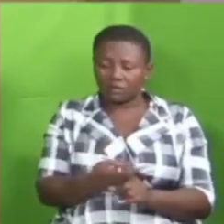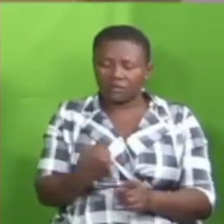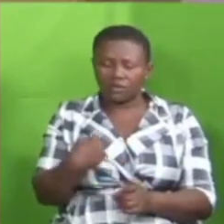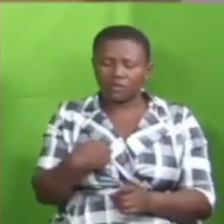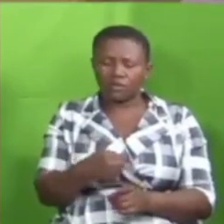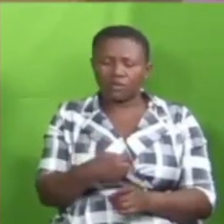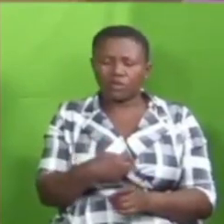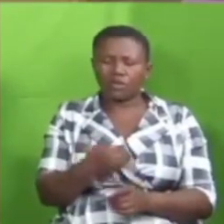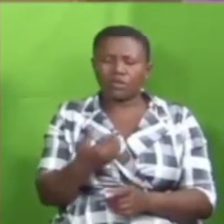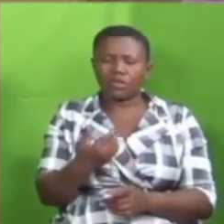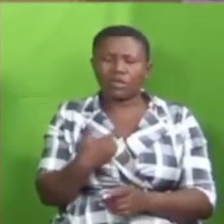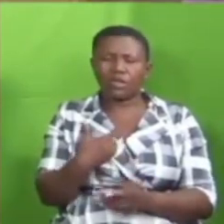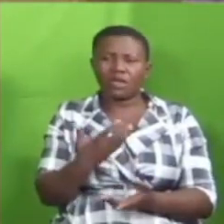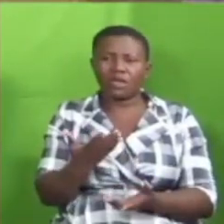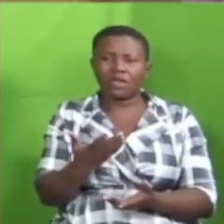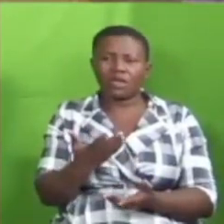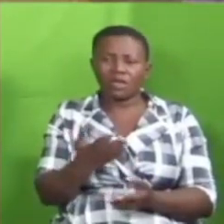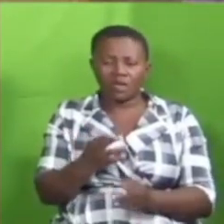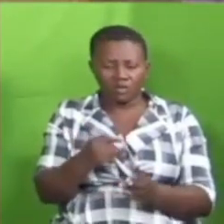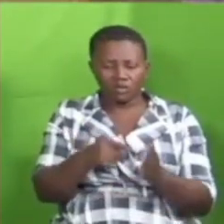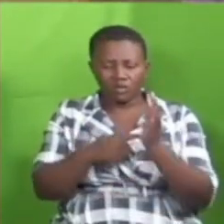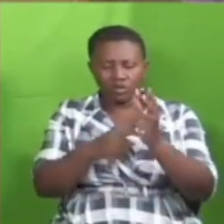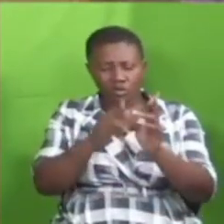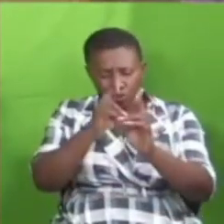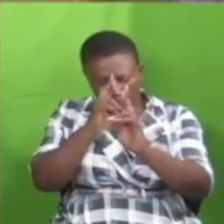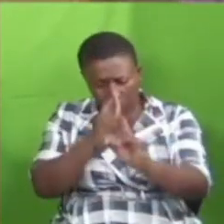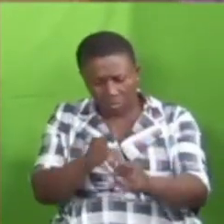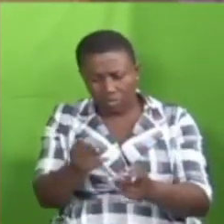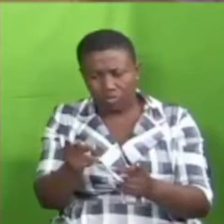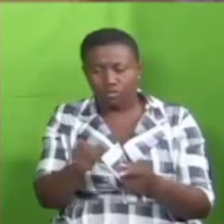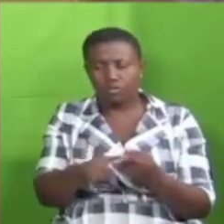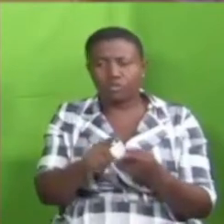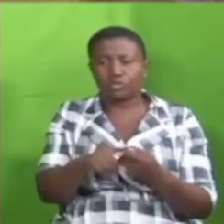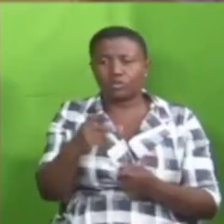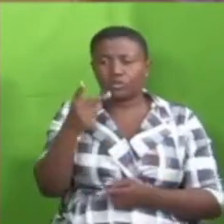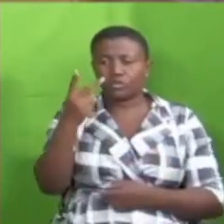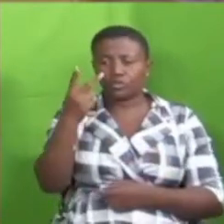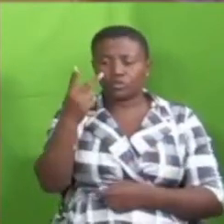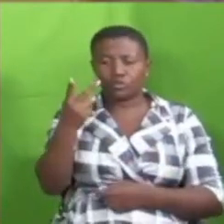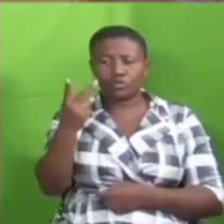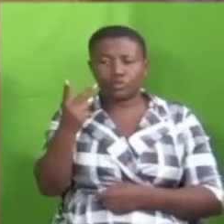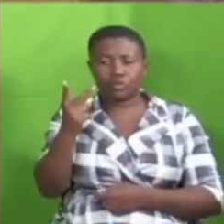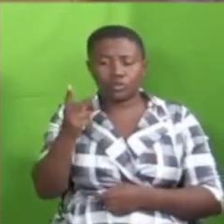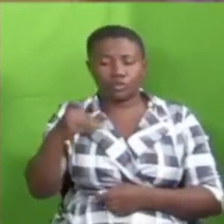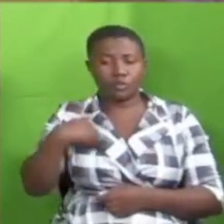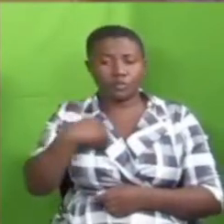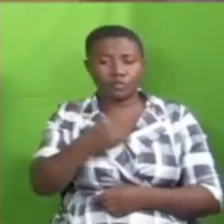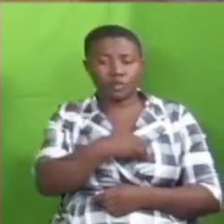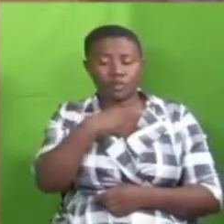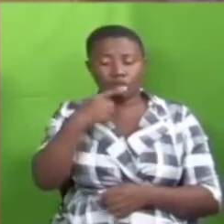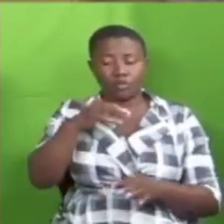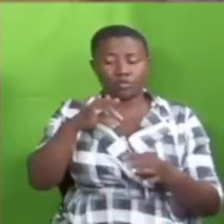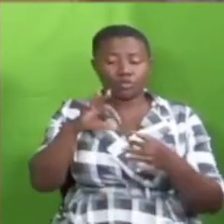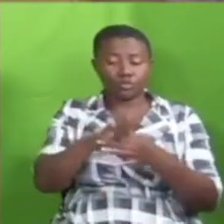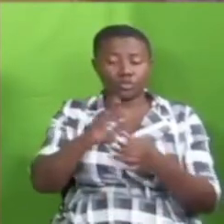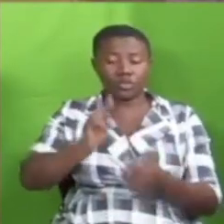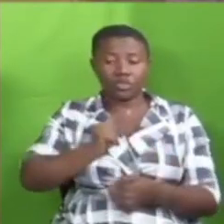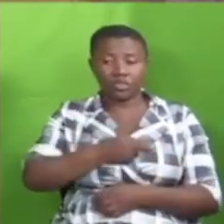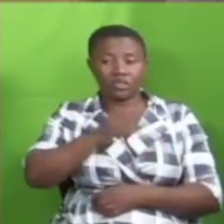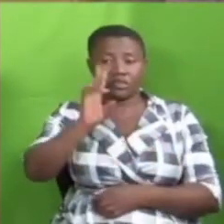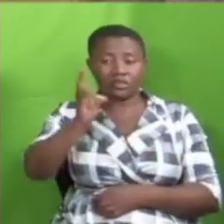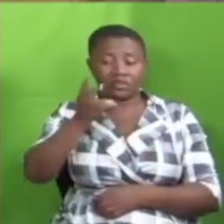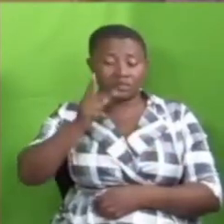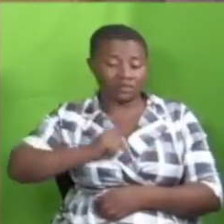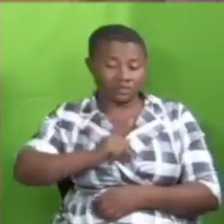to two of our former colleagues who were in the 7th Parliament, and also one of